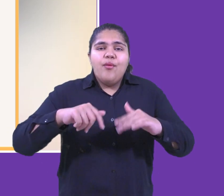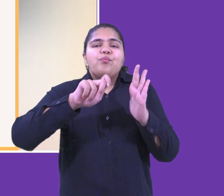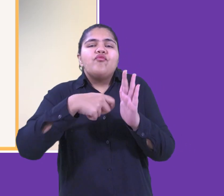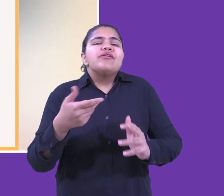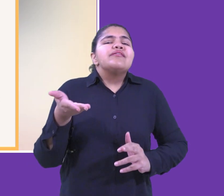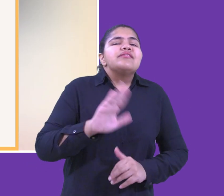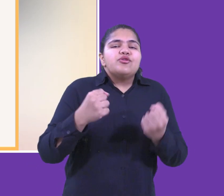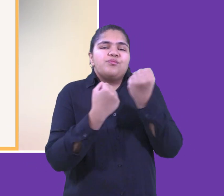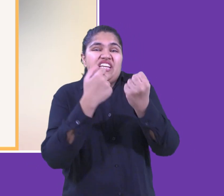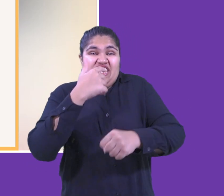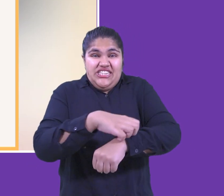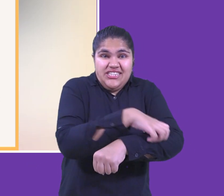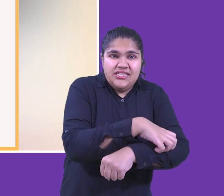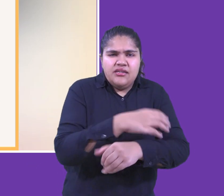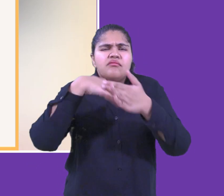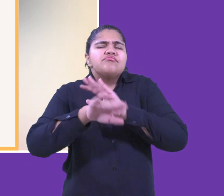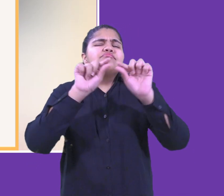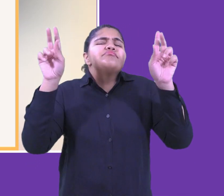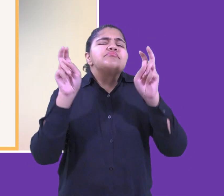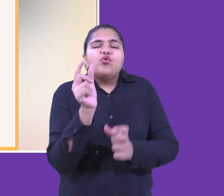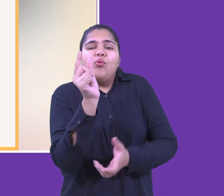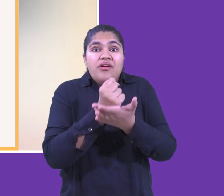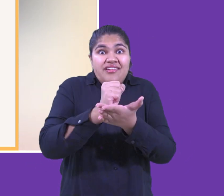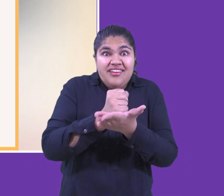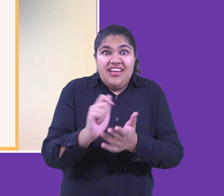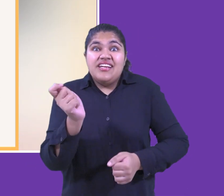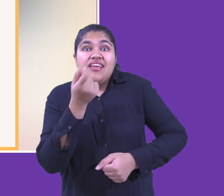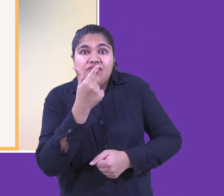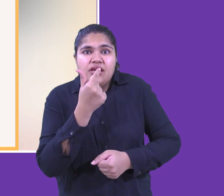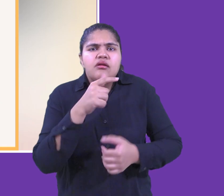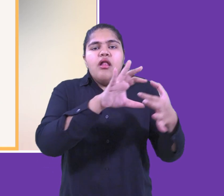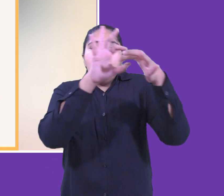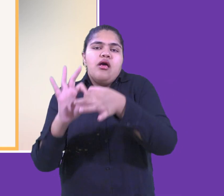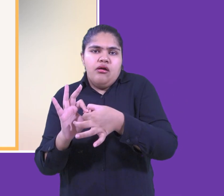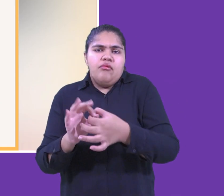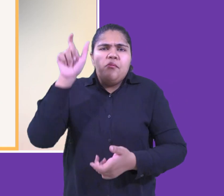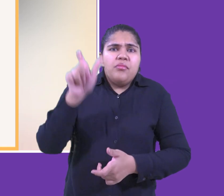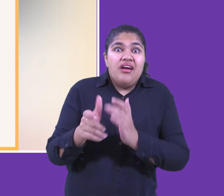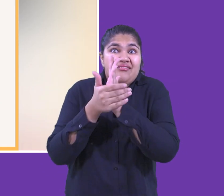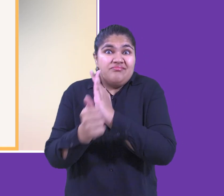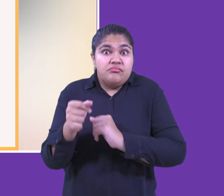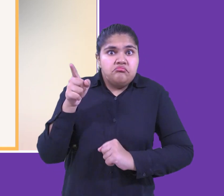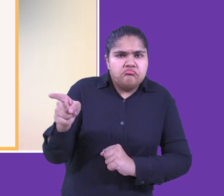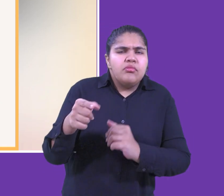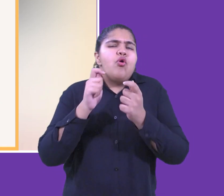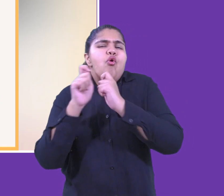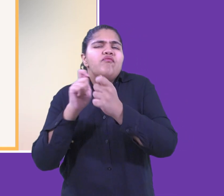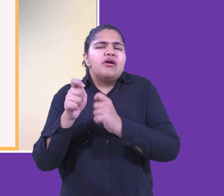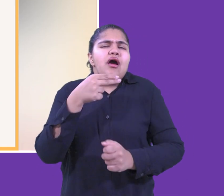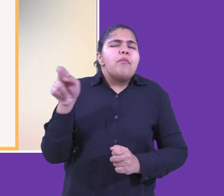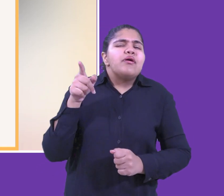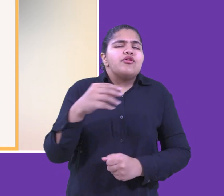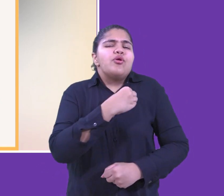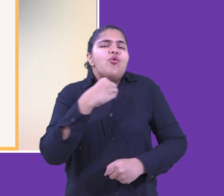Support Vitiligo presents Ask an Expert FAQ Frequently Asked Questions video series. The